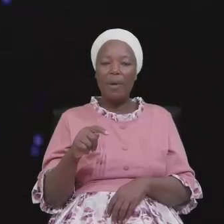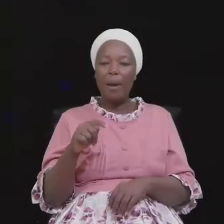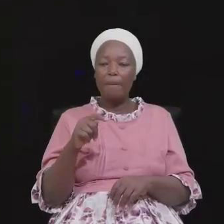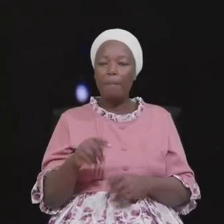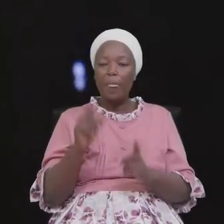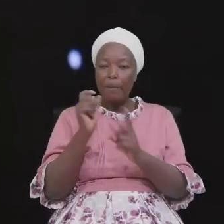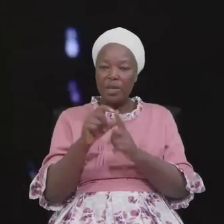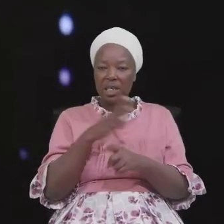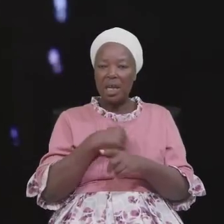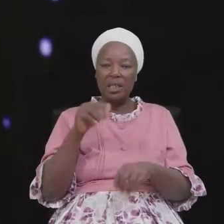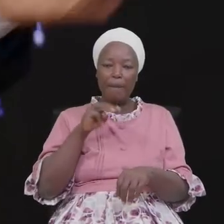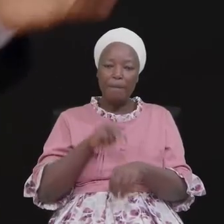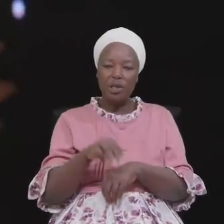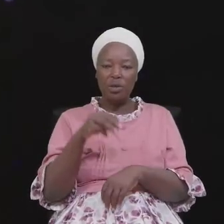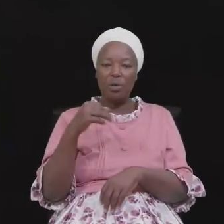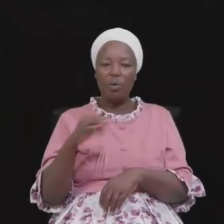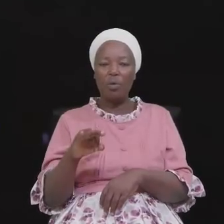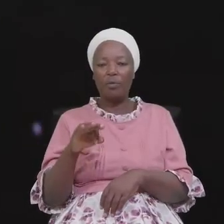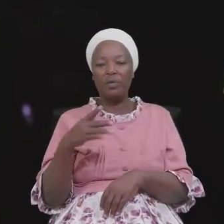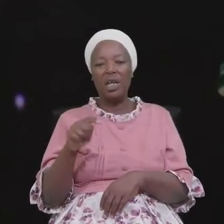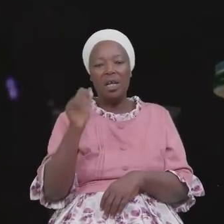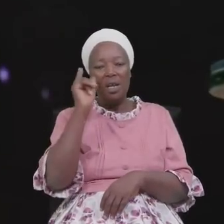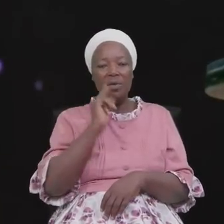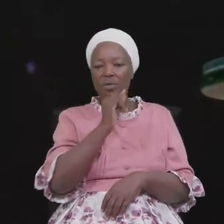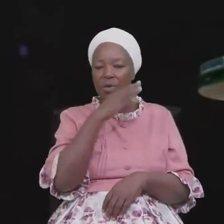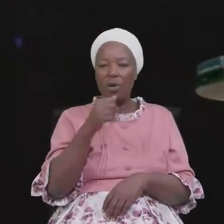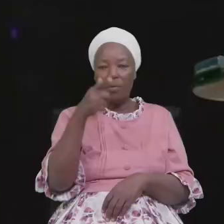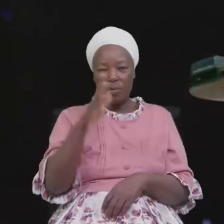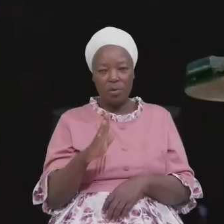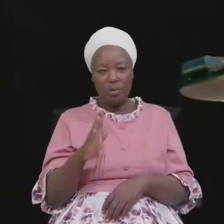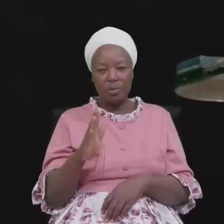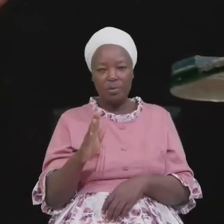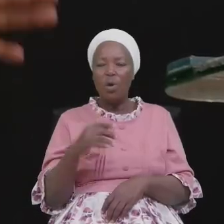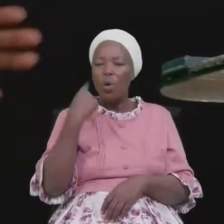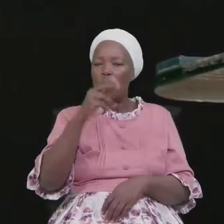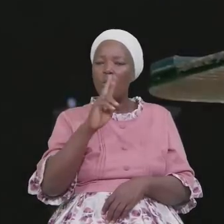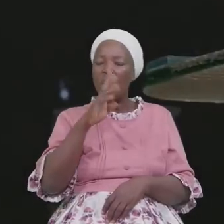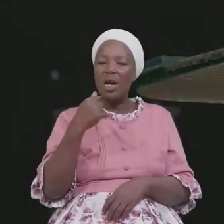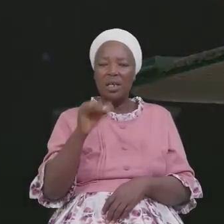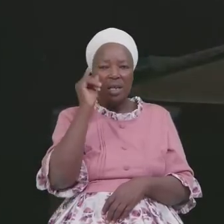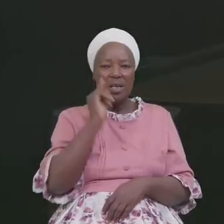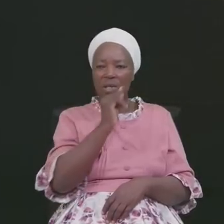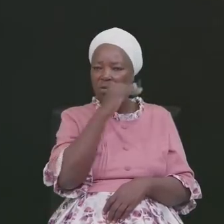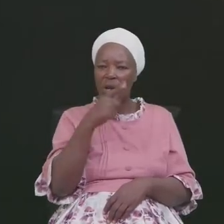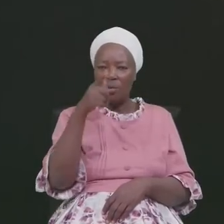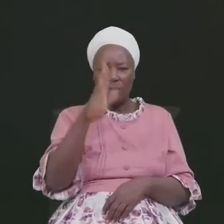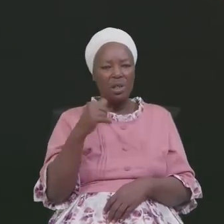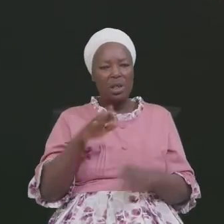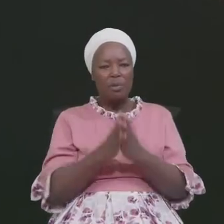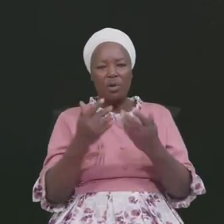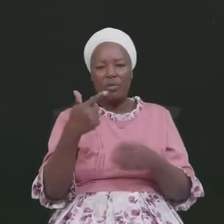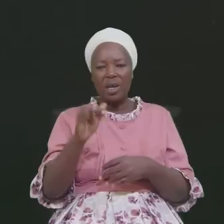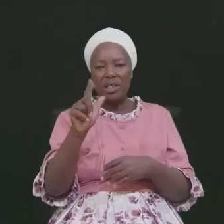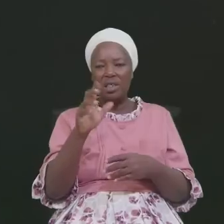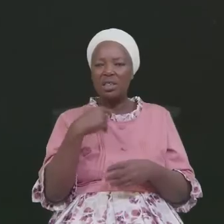Israel of God? Galatians chapter 6 tells us in verse 15 and verse 16